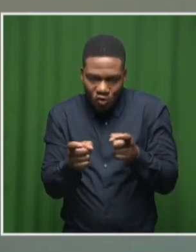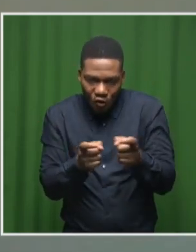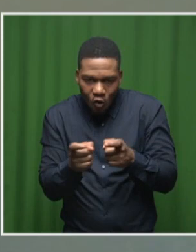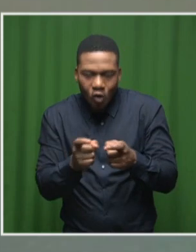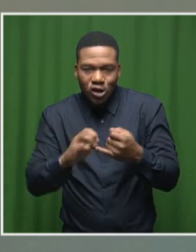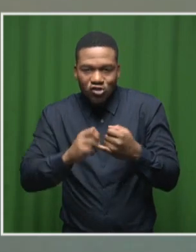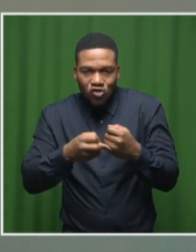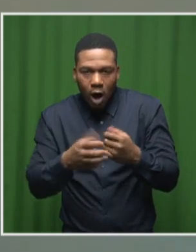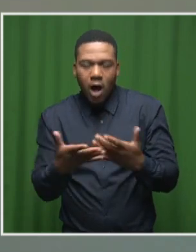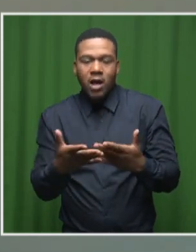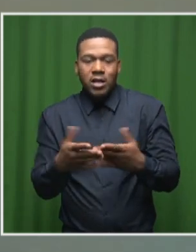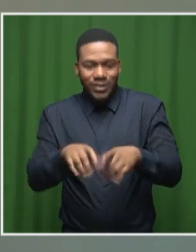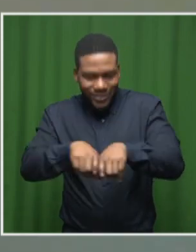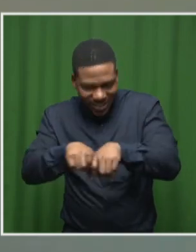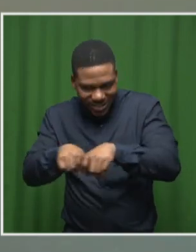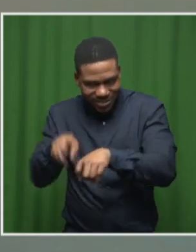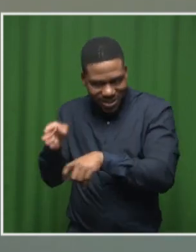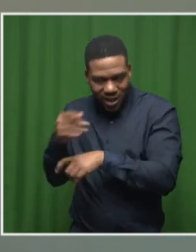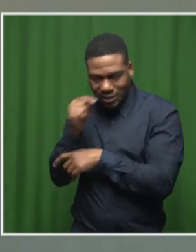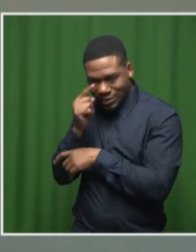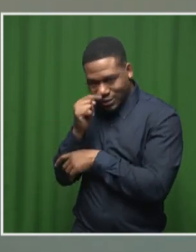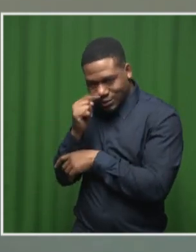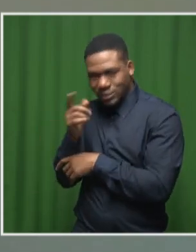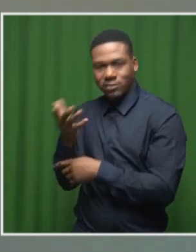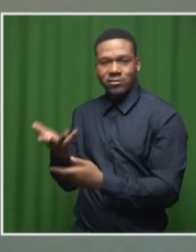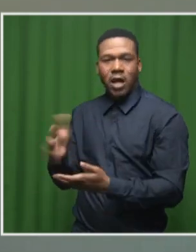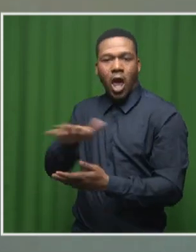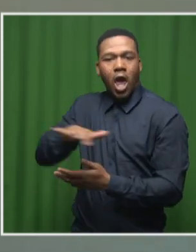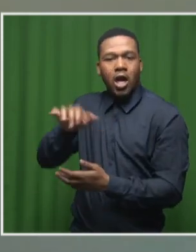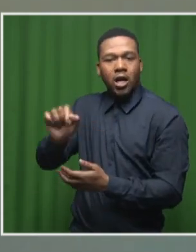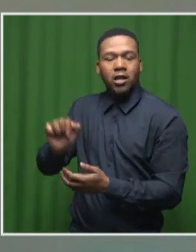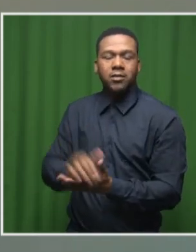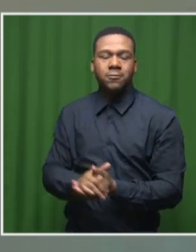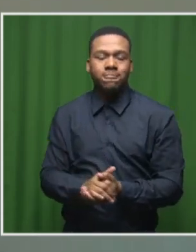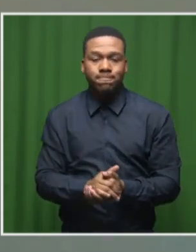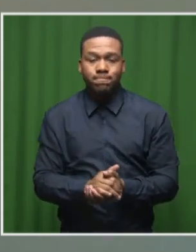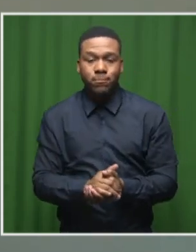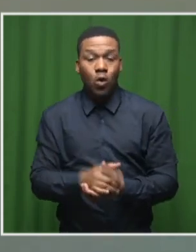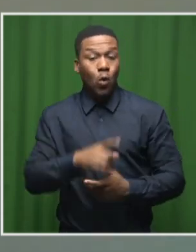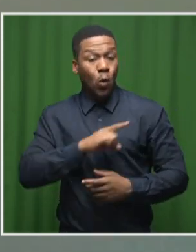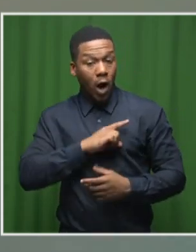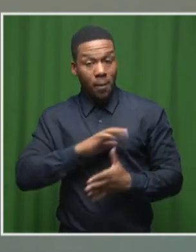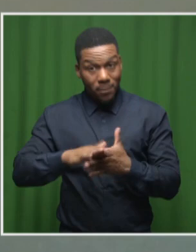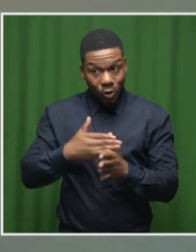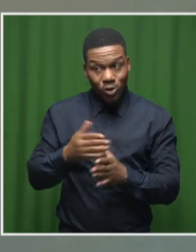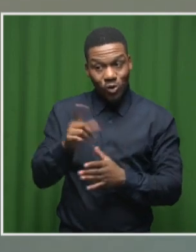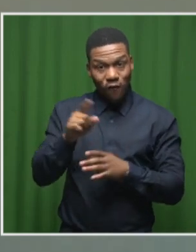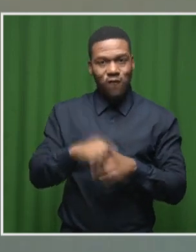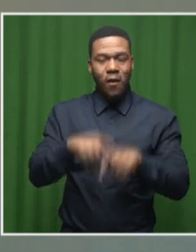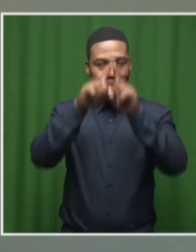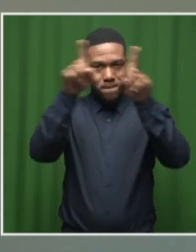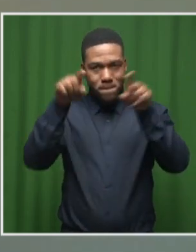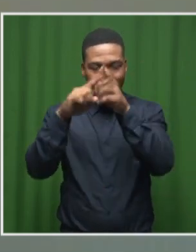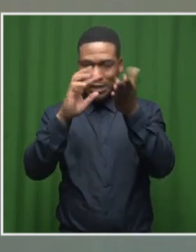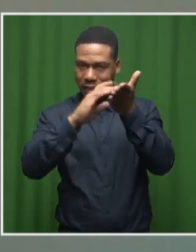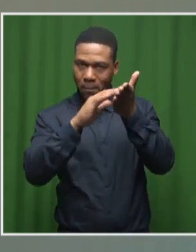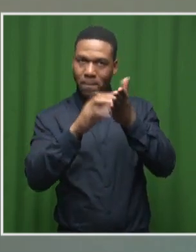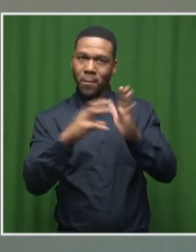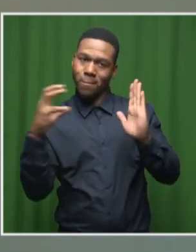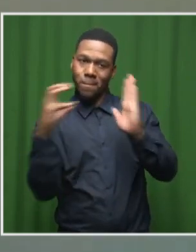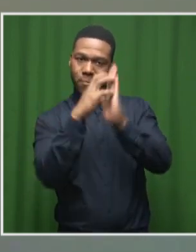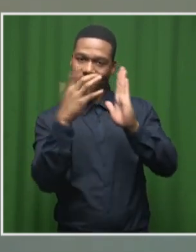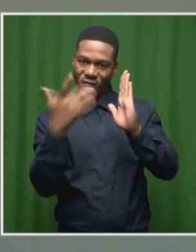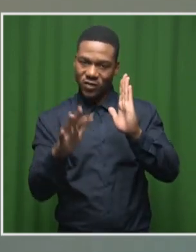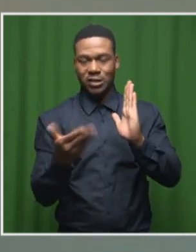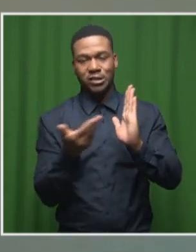Sandton as on this project, because of those meters that we have installed